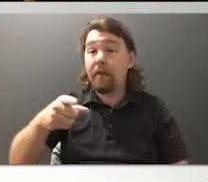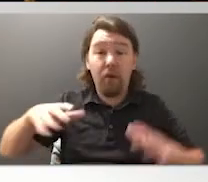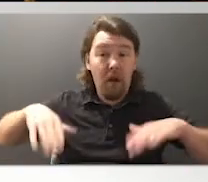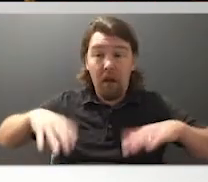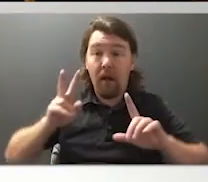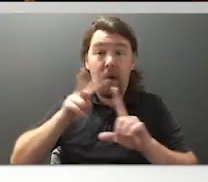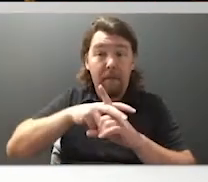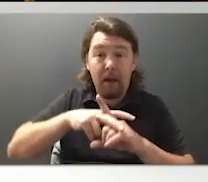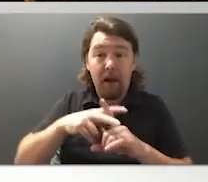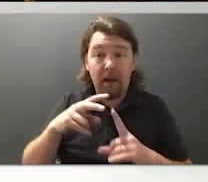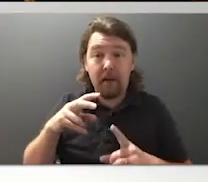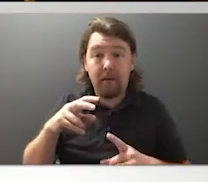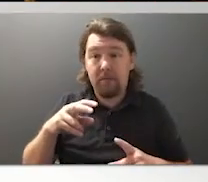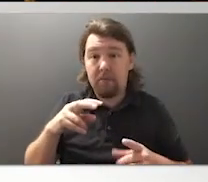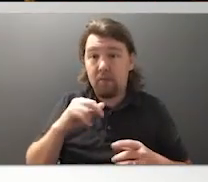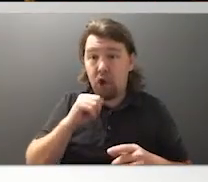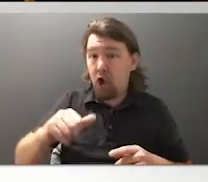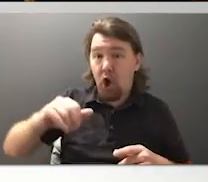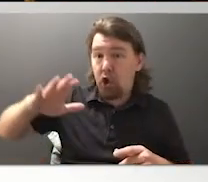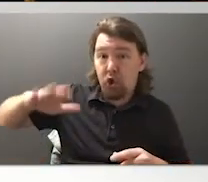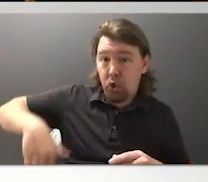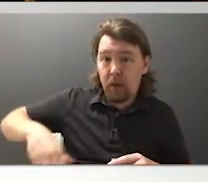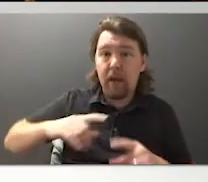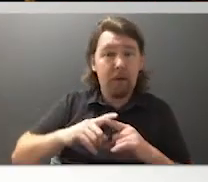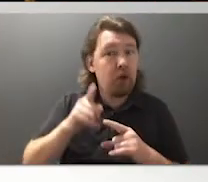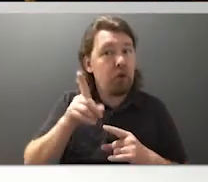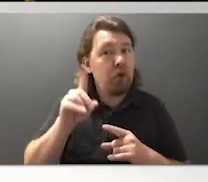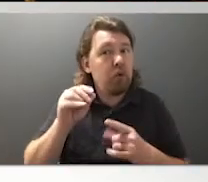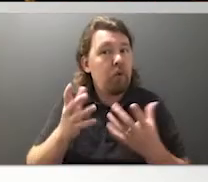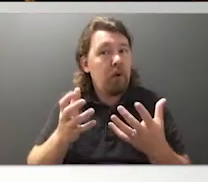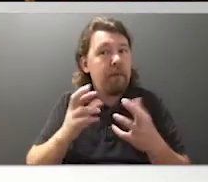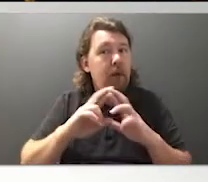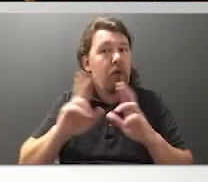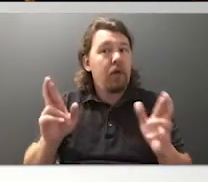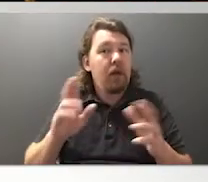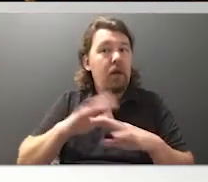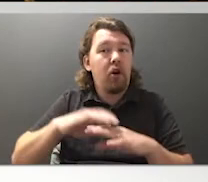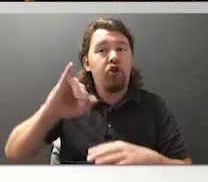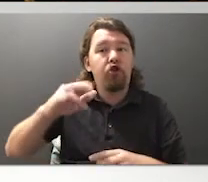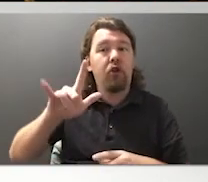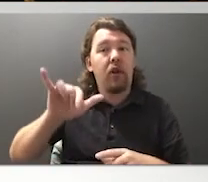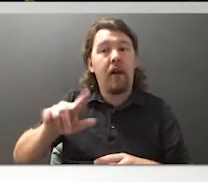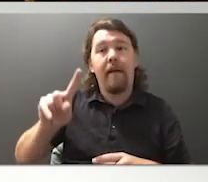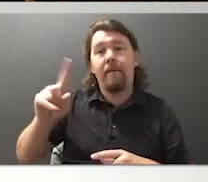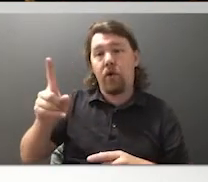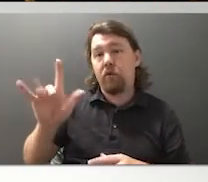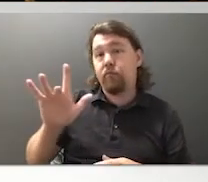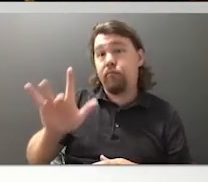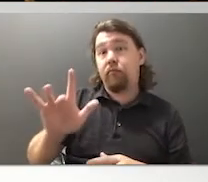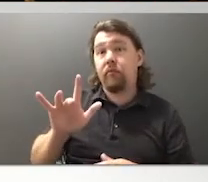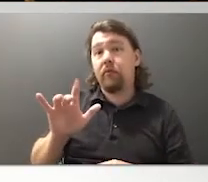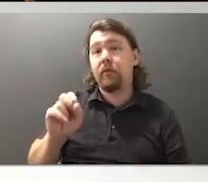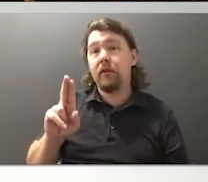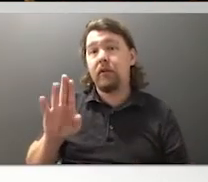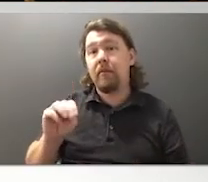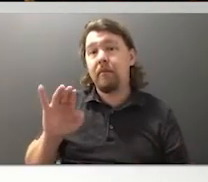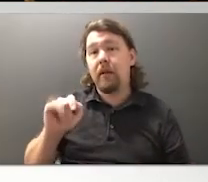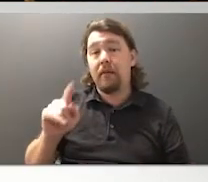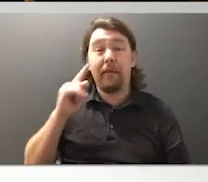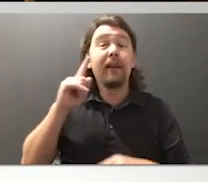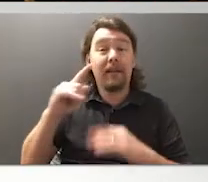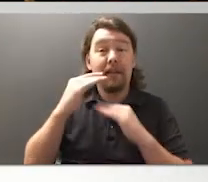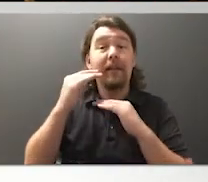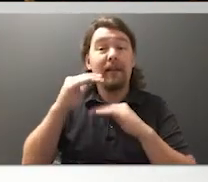is not too late, but you do want to be ready to hit that button on July 1st because there are limited seats